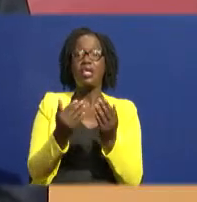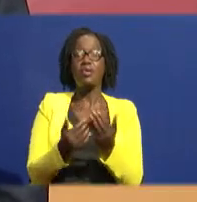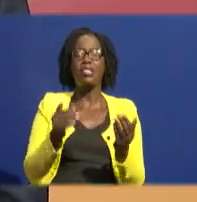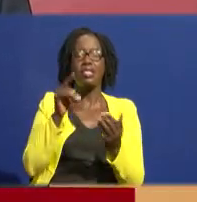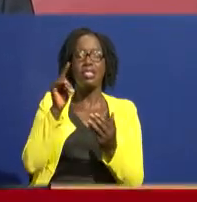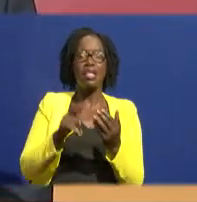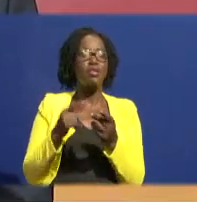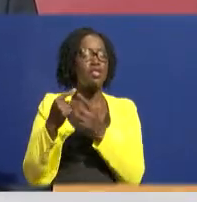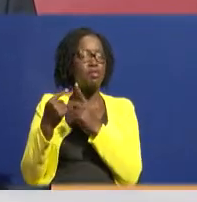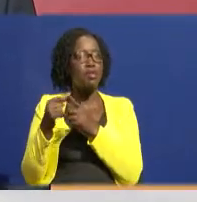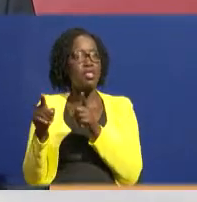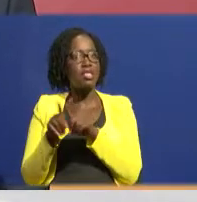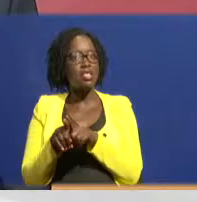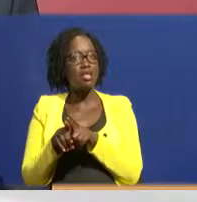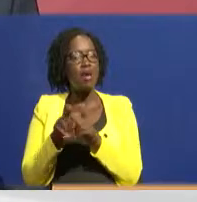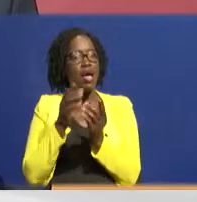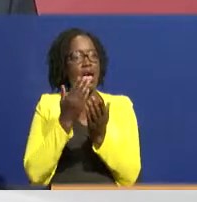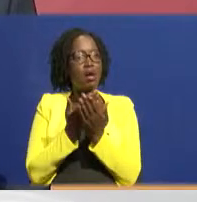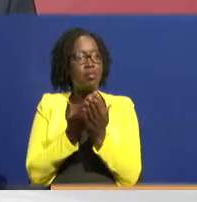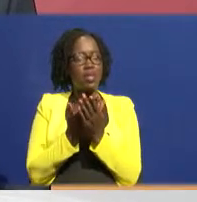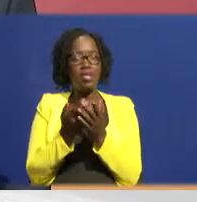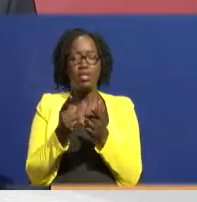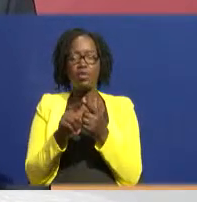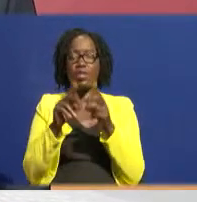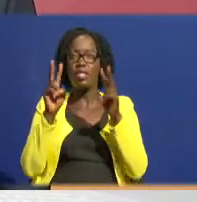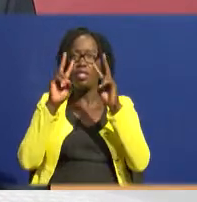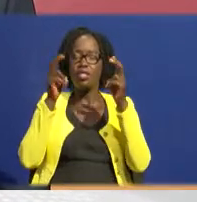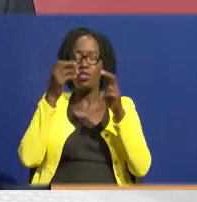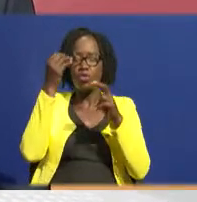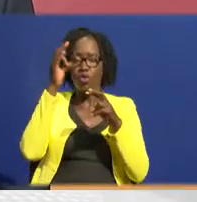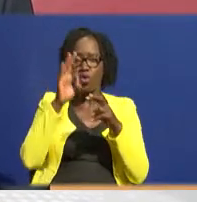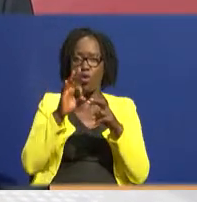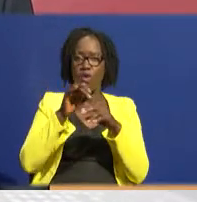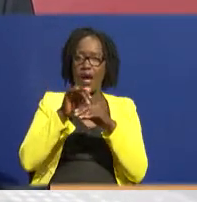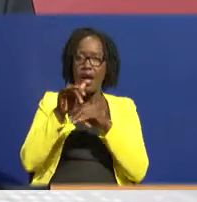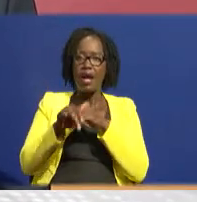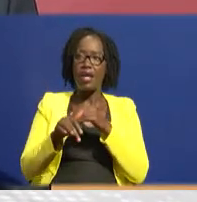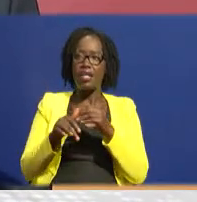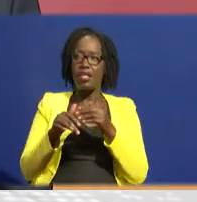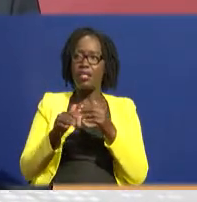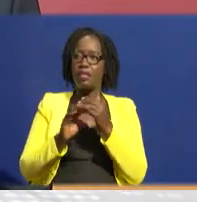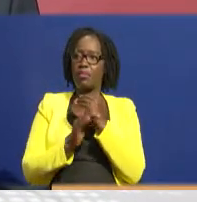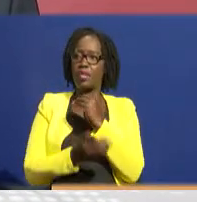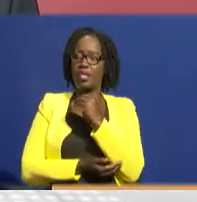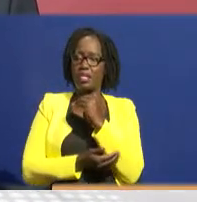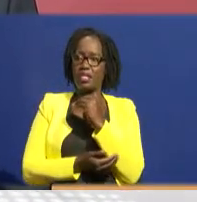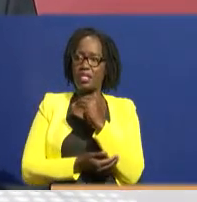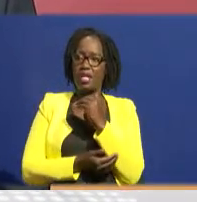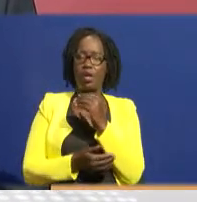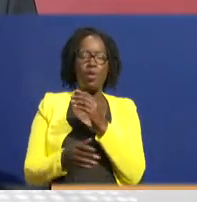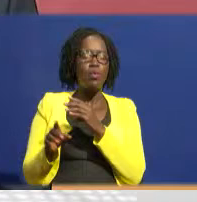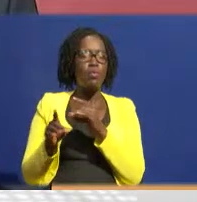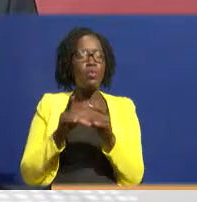through the same. Appealing to the issue of early pregnancy, we have been doing a lot of